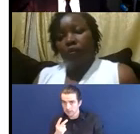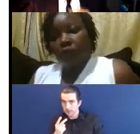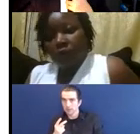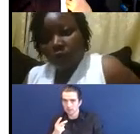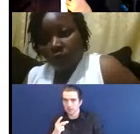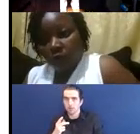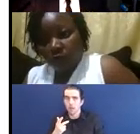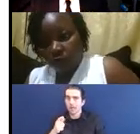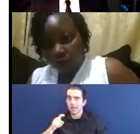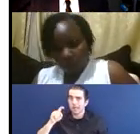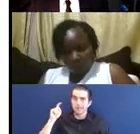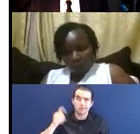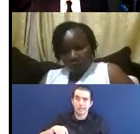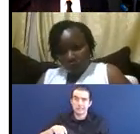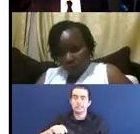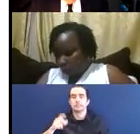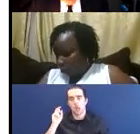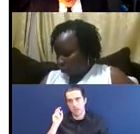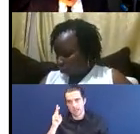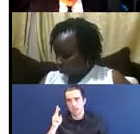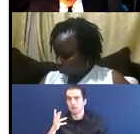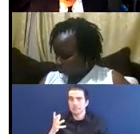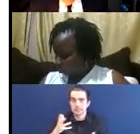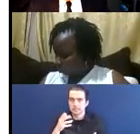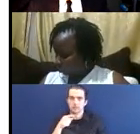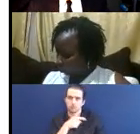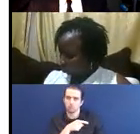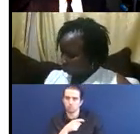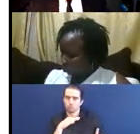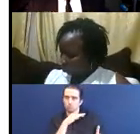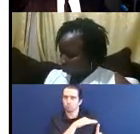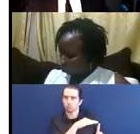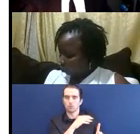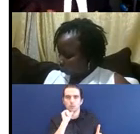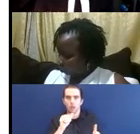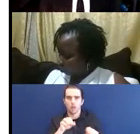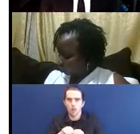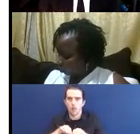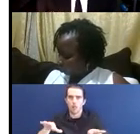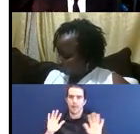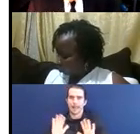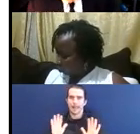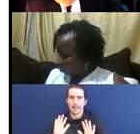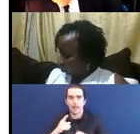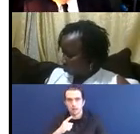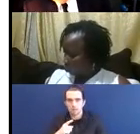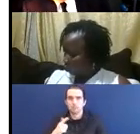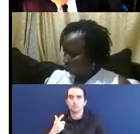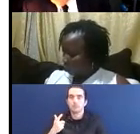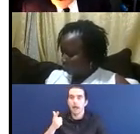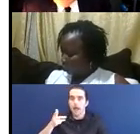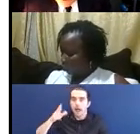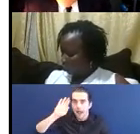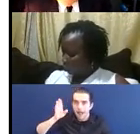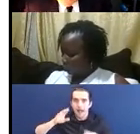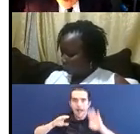really about consolidating what was in the presentation and giving some more thought for it. With me today is Sarah